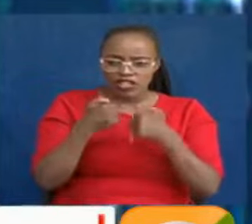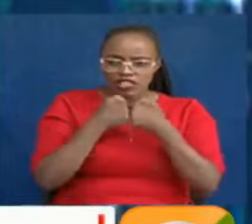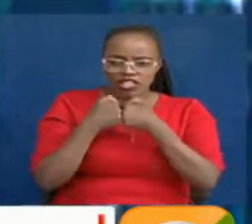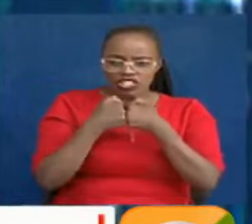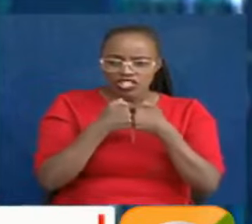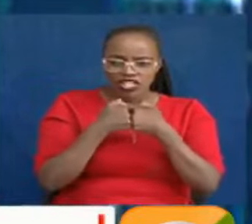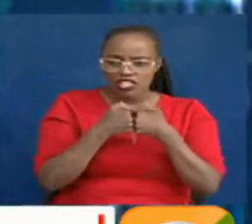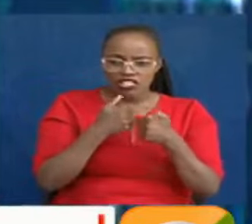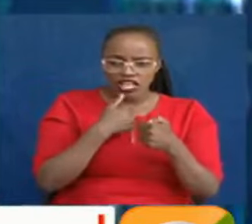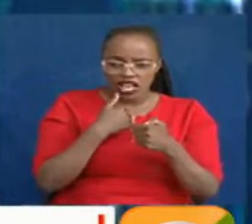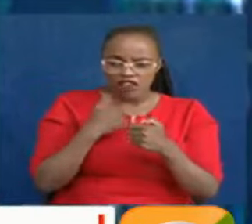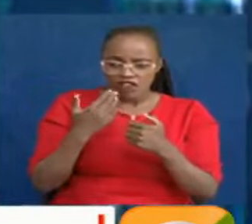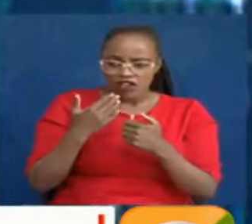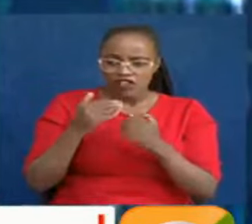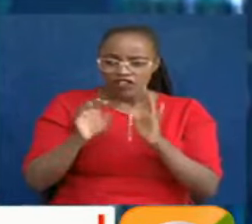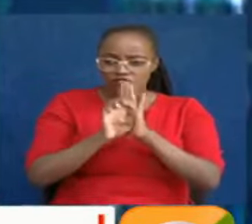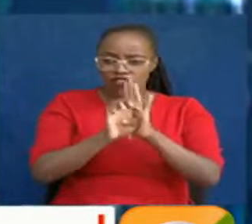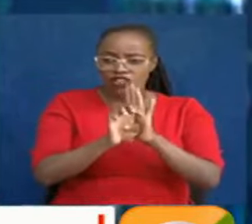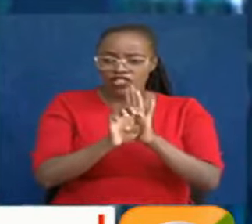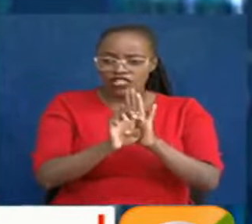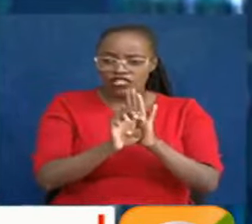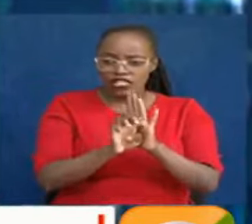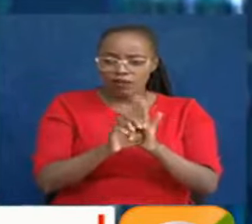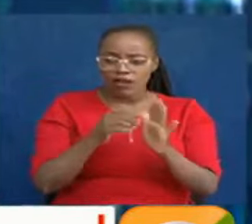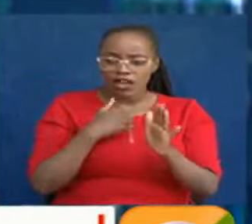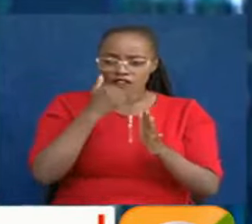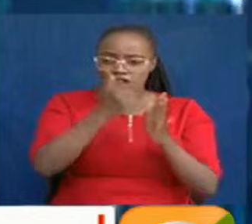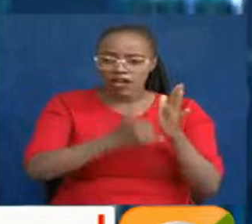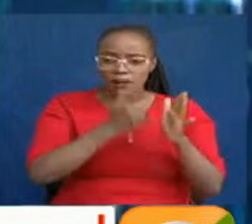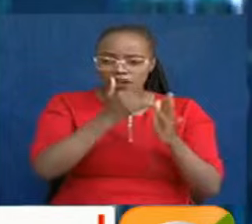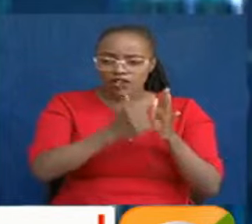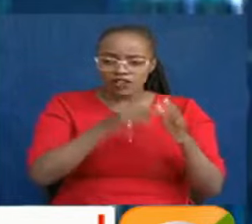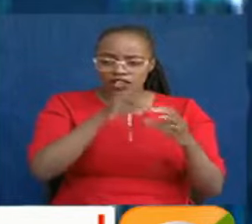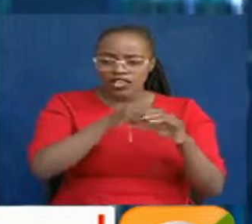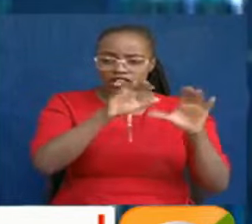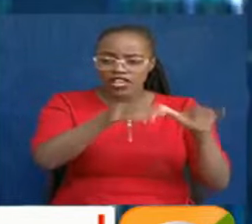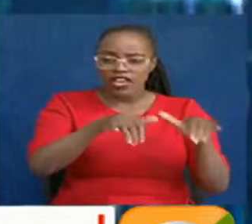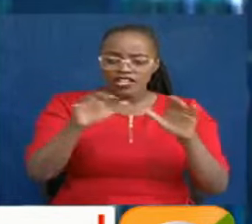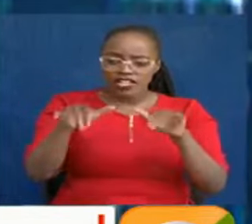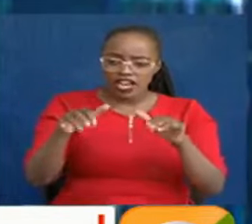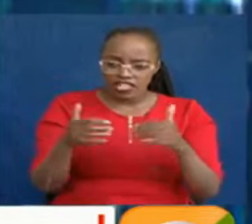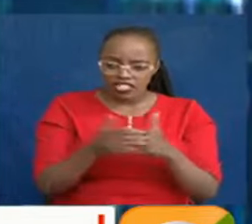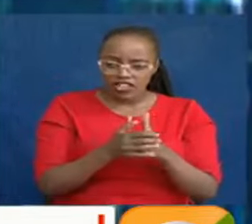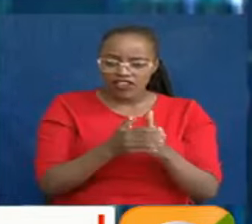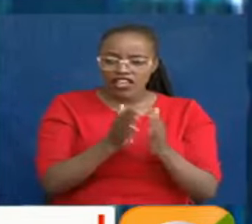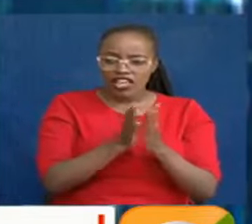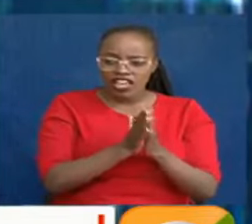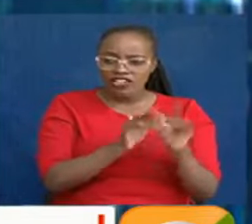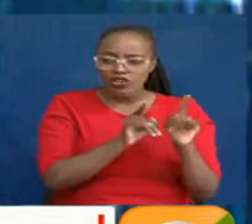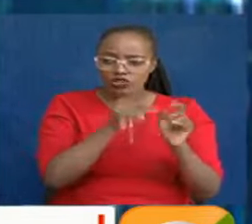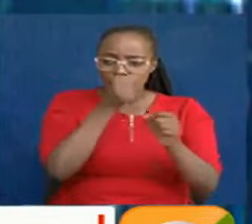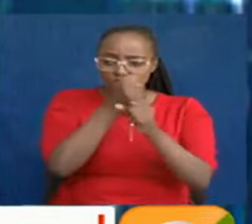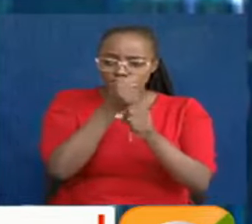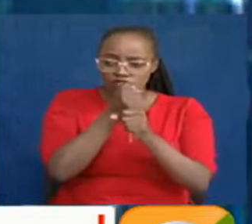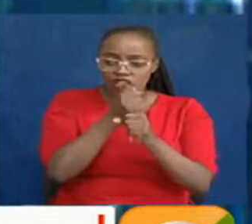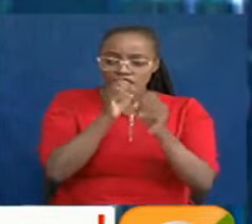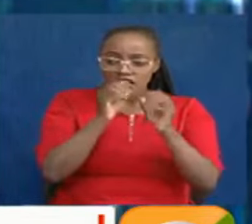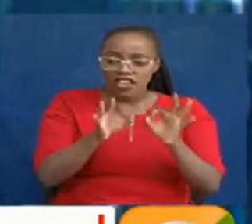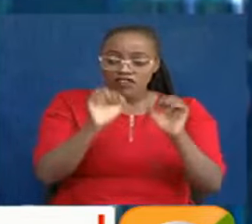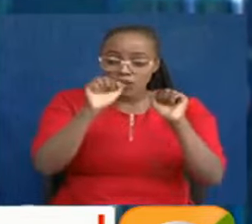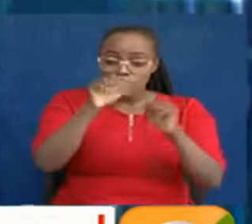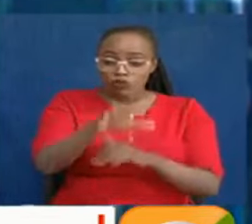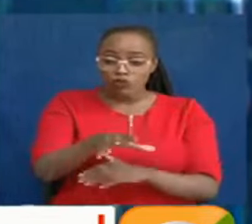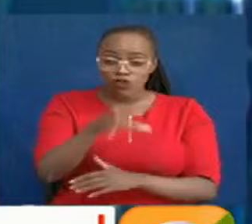in the sectors. For example, like in the manufacturing, in agriculture, even in financial services. So if we can find